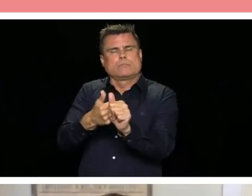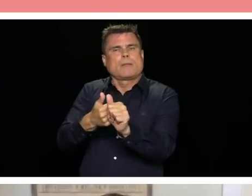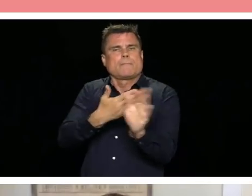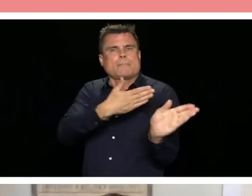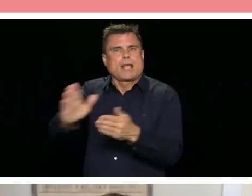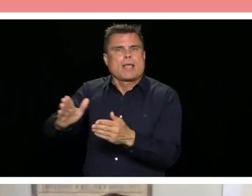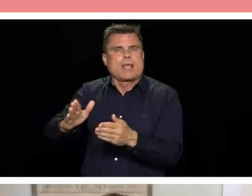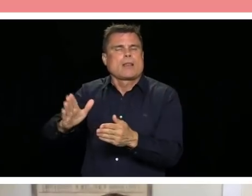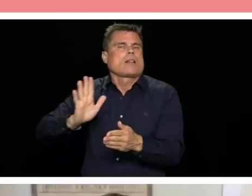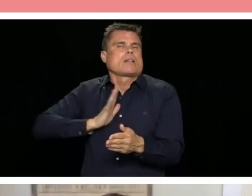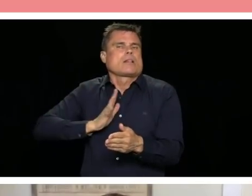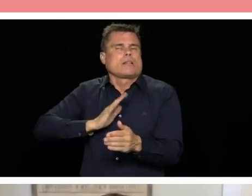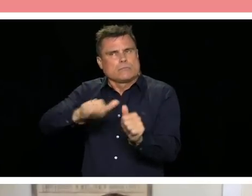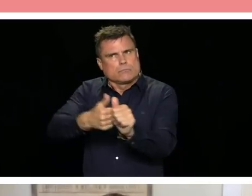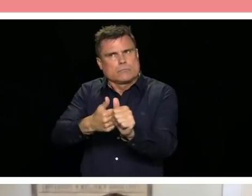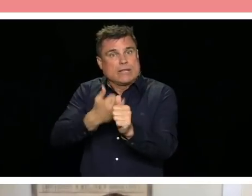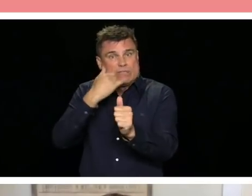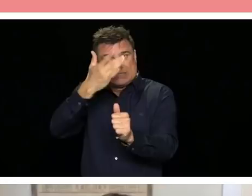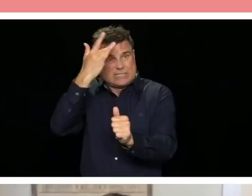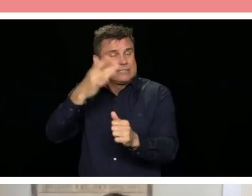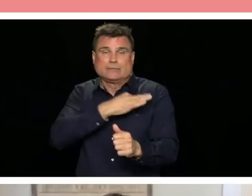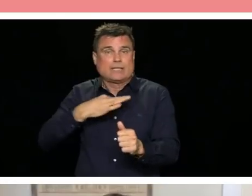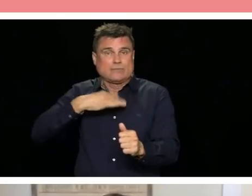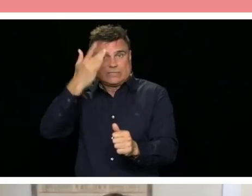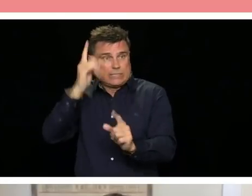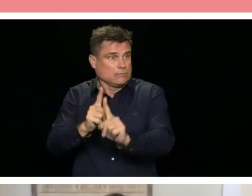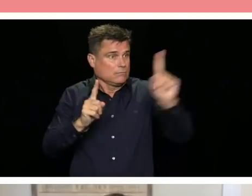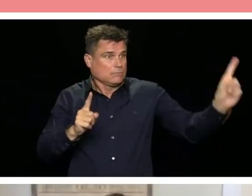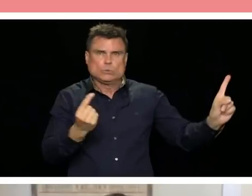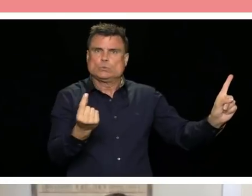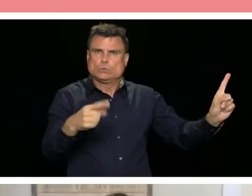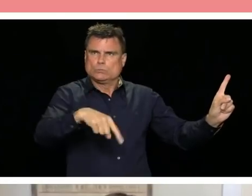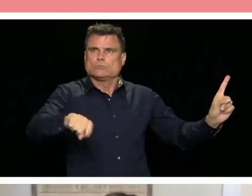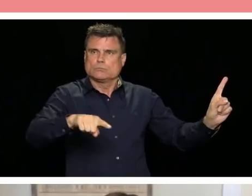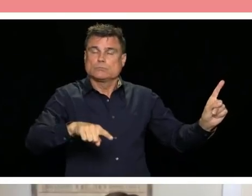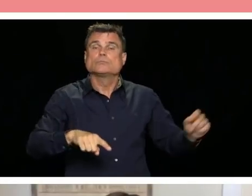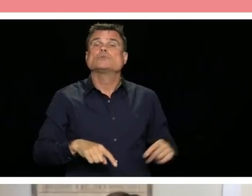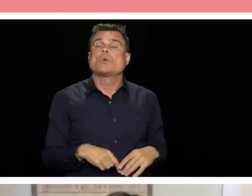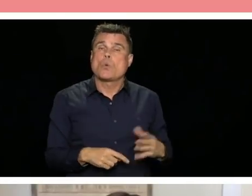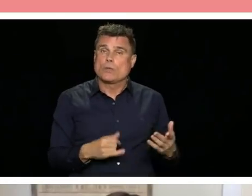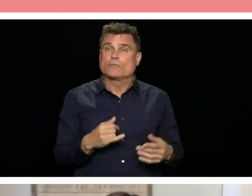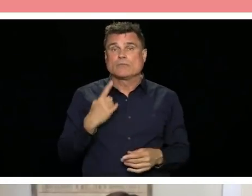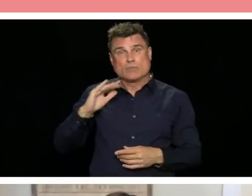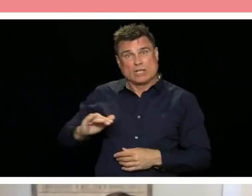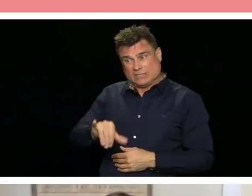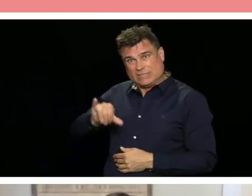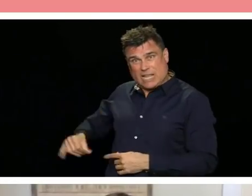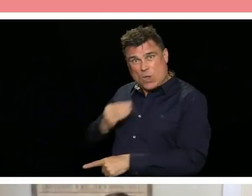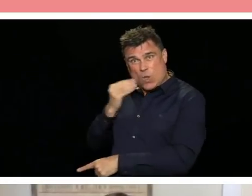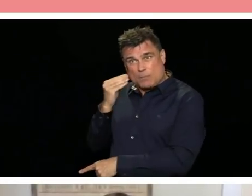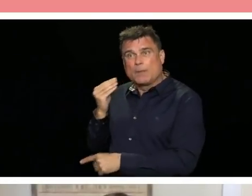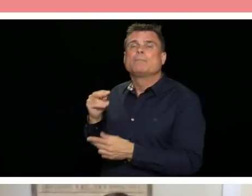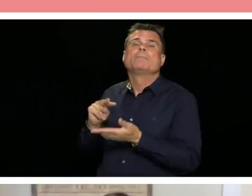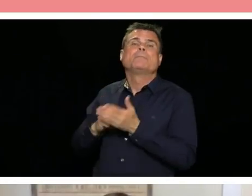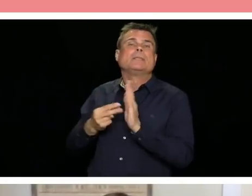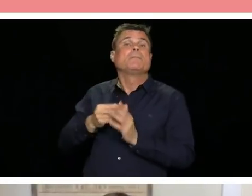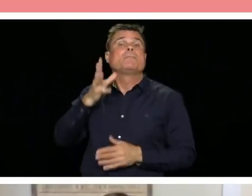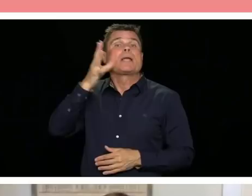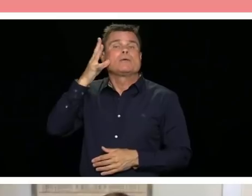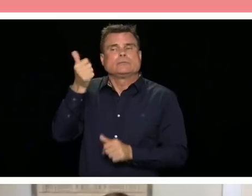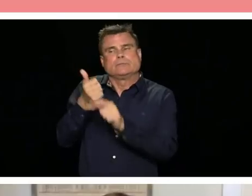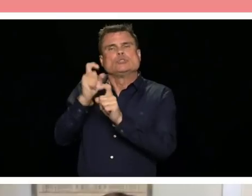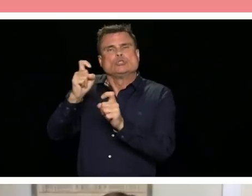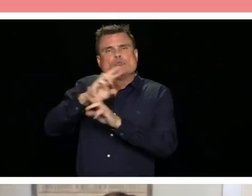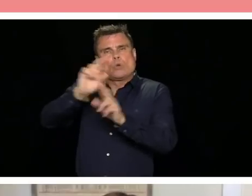both our children and for our staff. Thank you. The next question is for you as well, Dr. Corneil, and it's